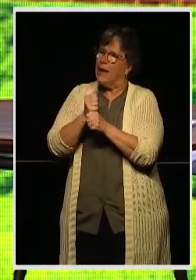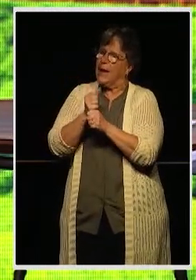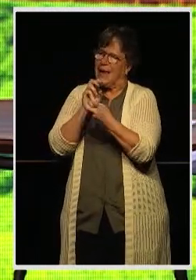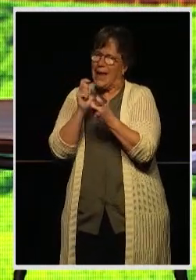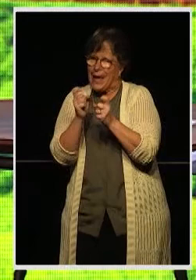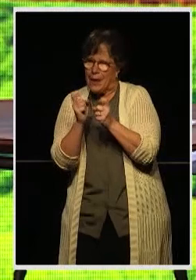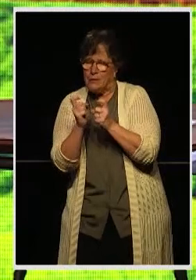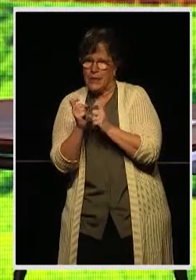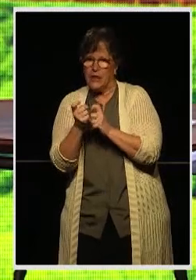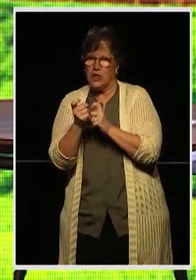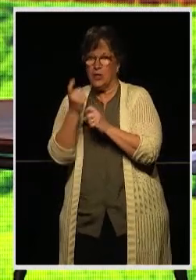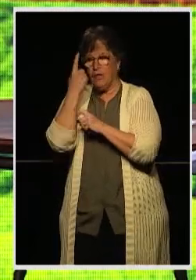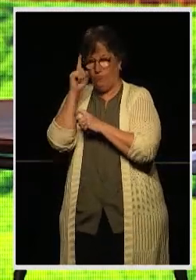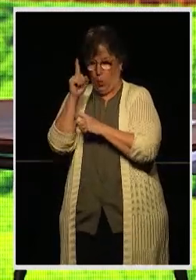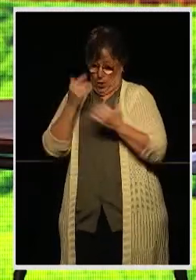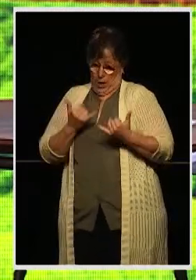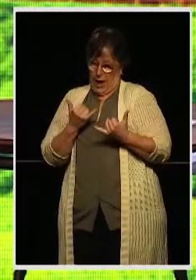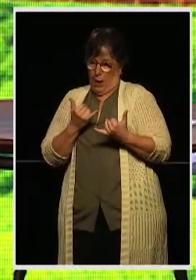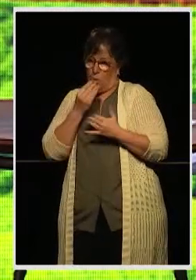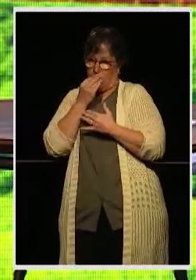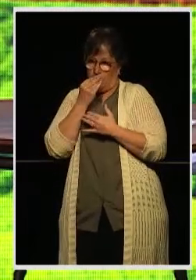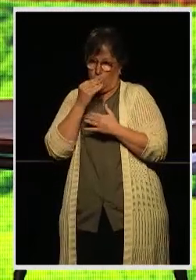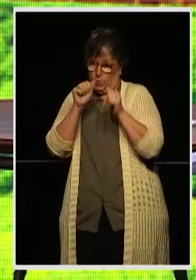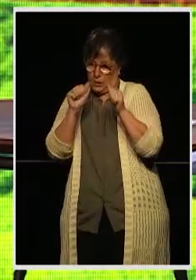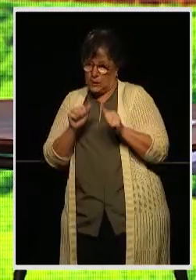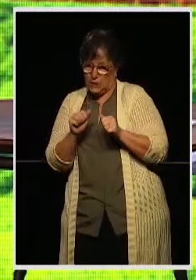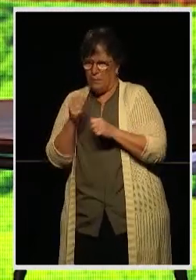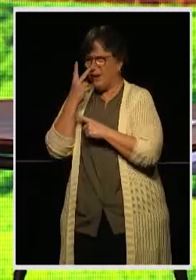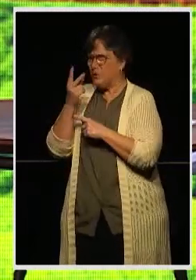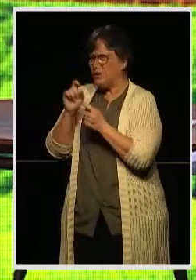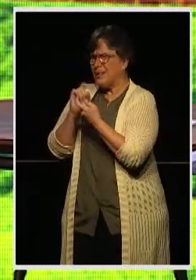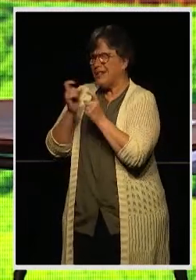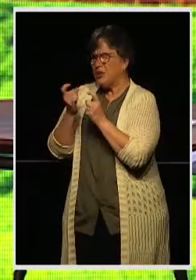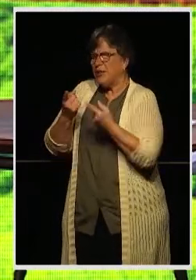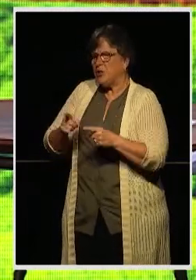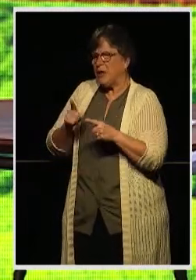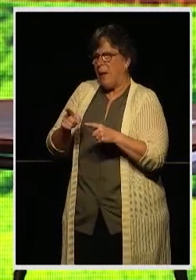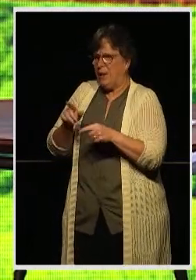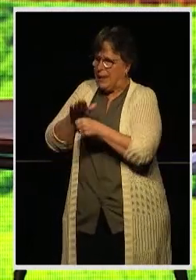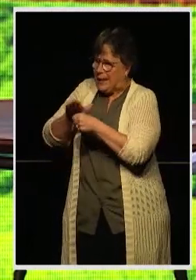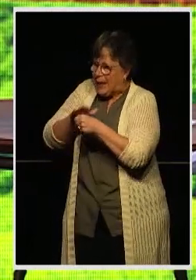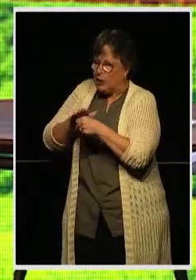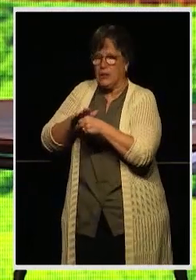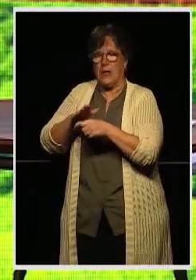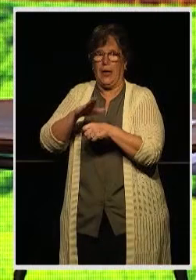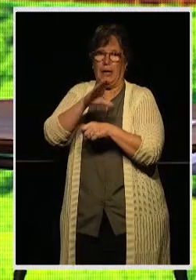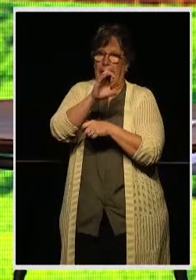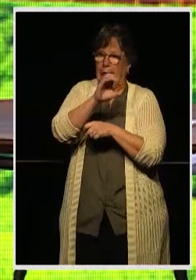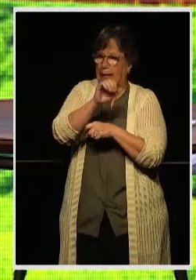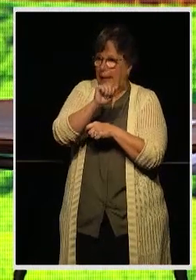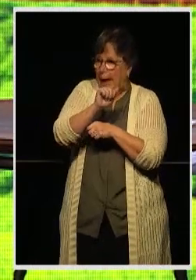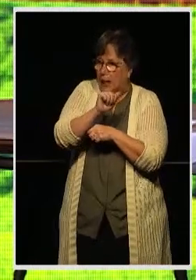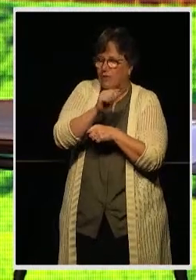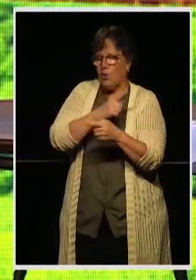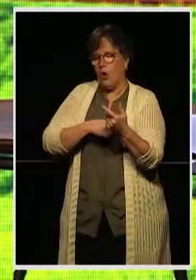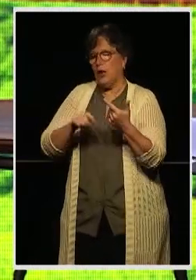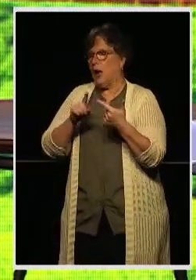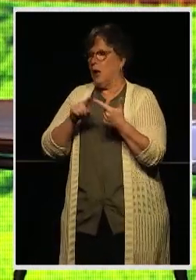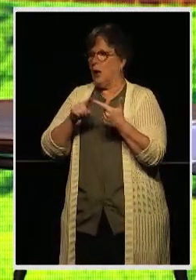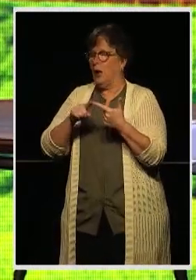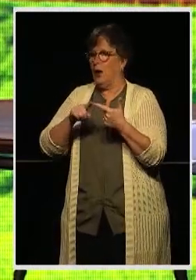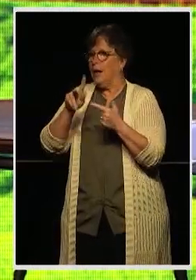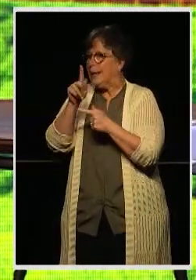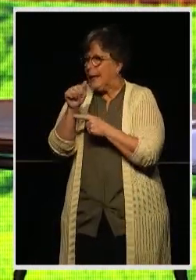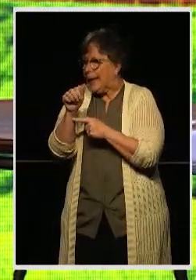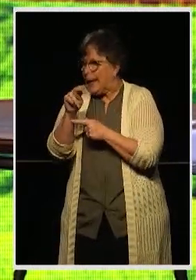adaptation to our current food system, as we're seeing changes happen in such places as California and, as he mentioned, Kansas